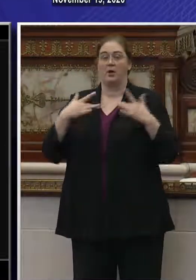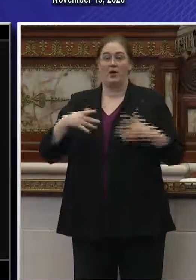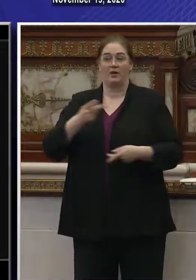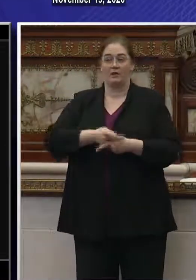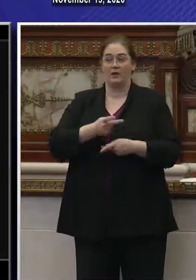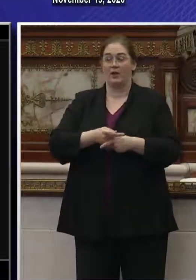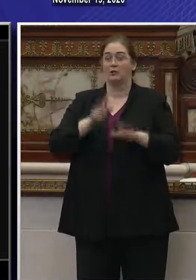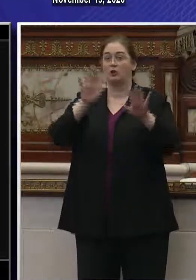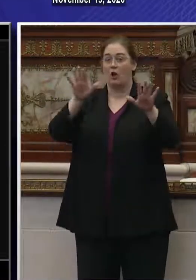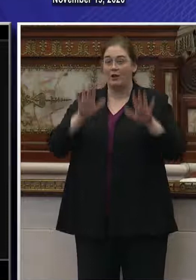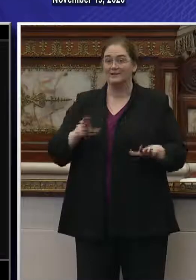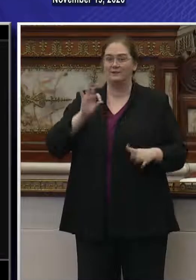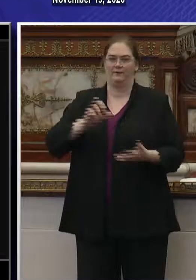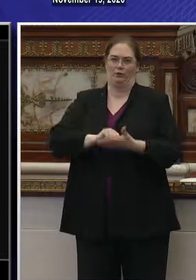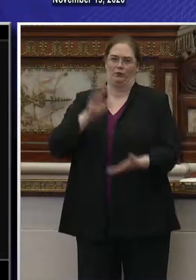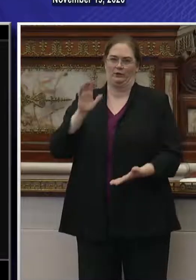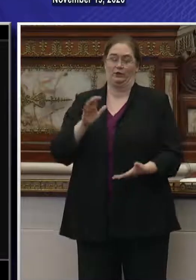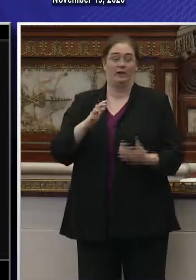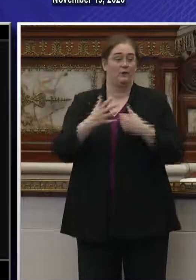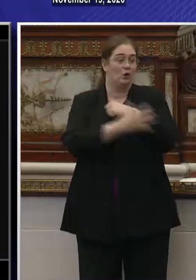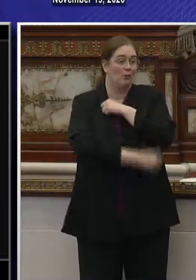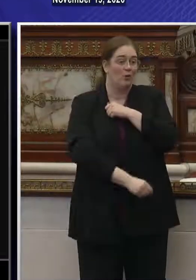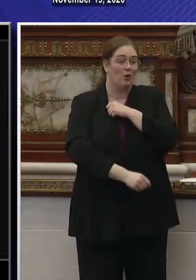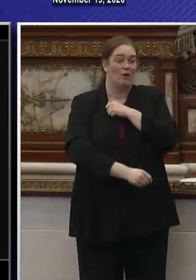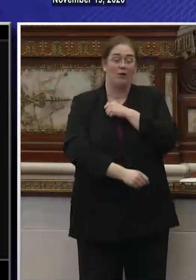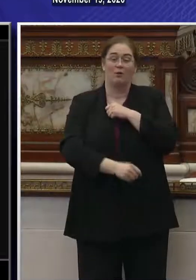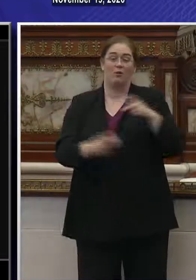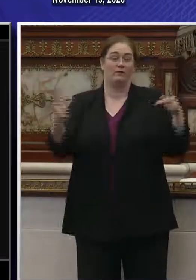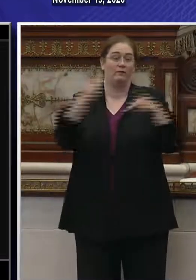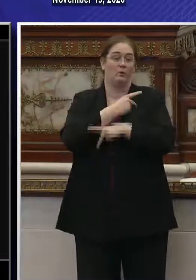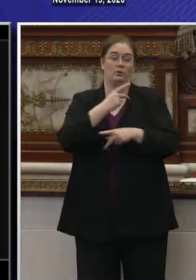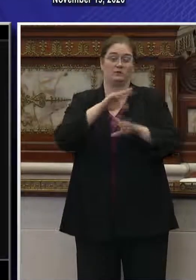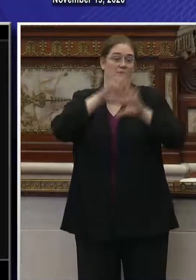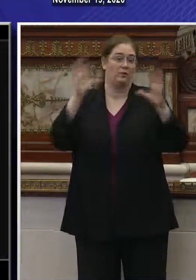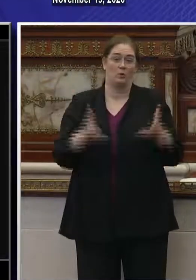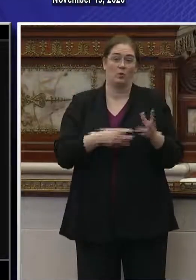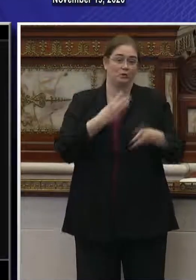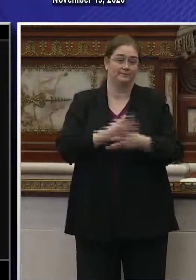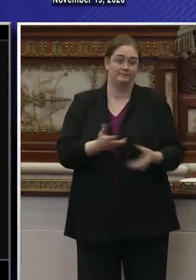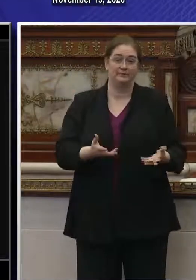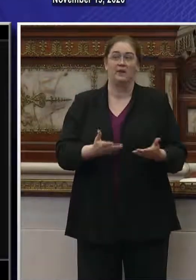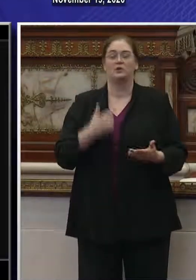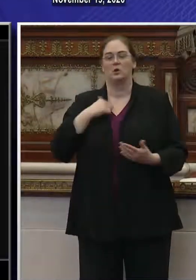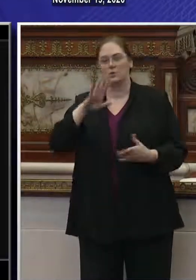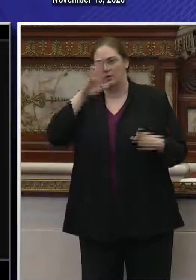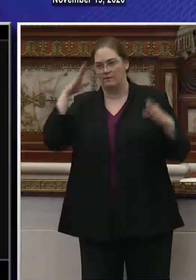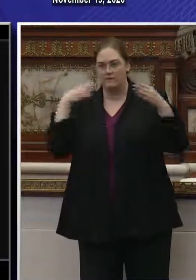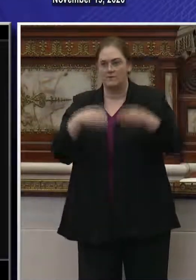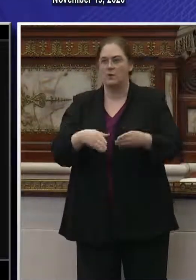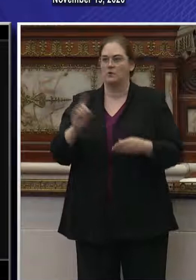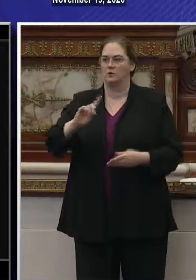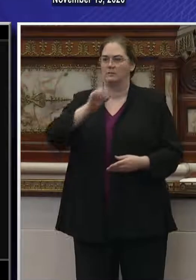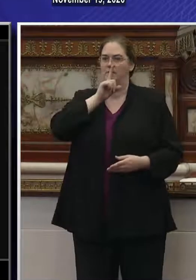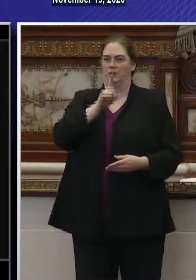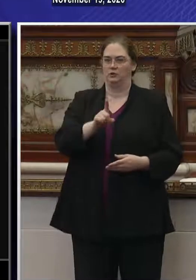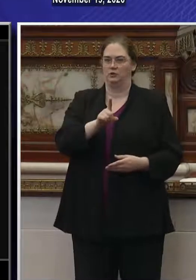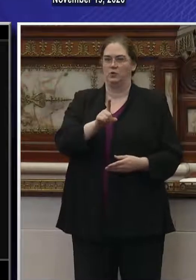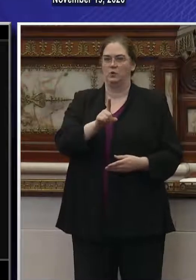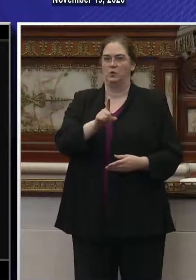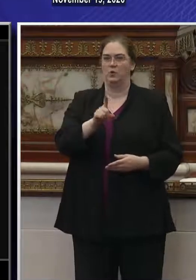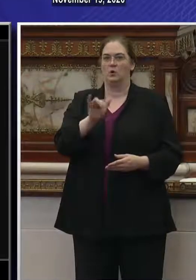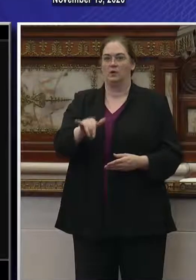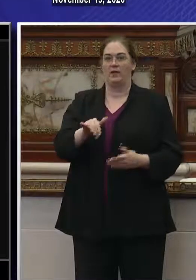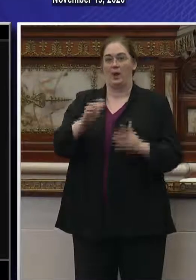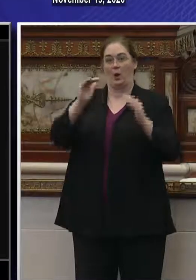is awesome if you're rich. If you're poor, it's one of the worst in the world. So what we want to focus on is making sure